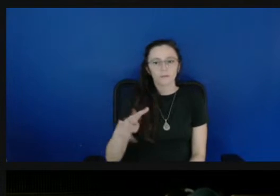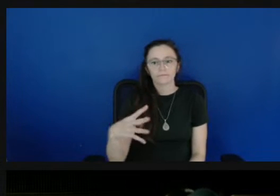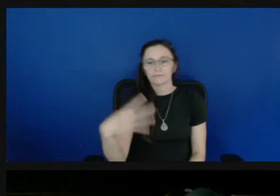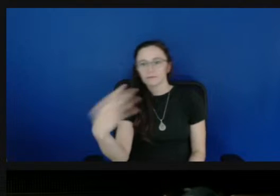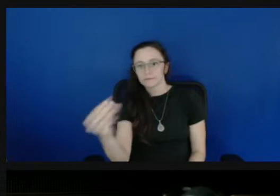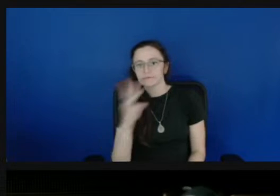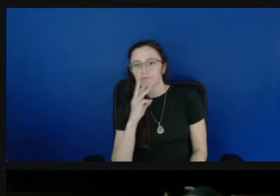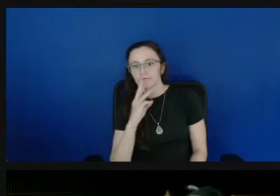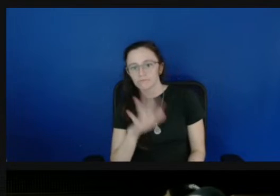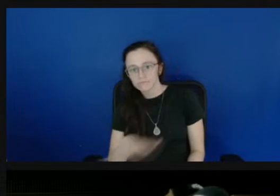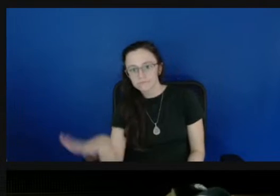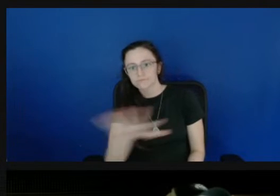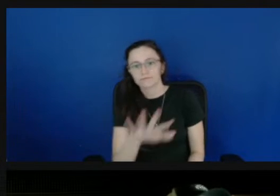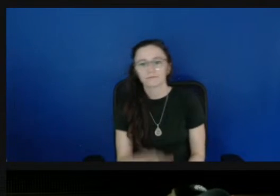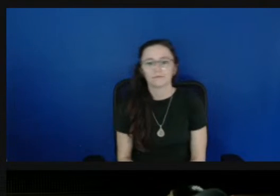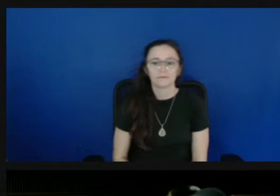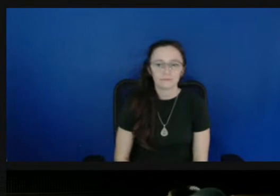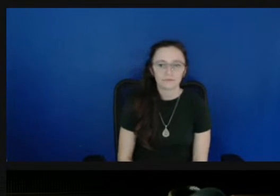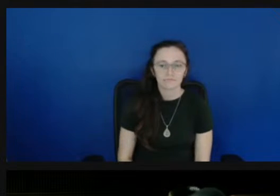3.